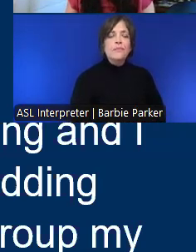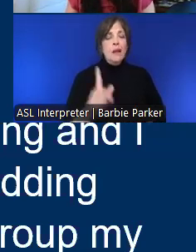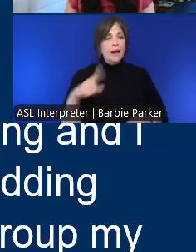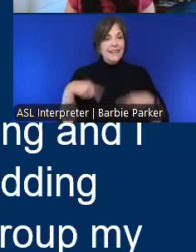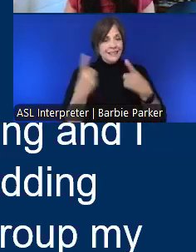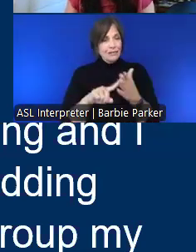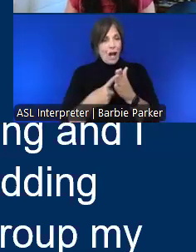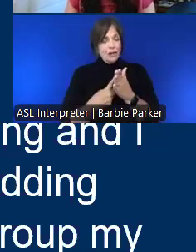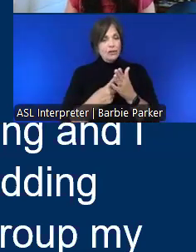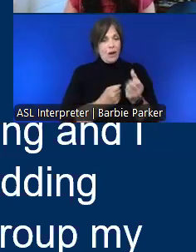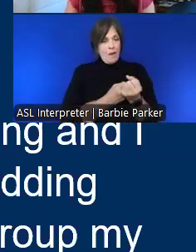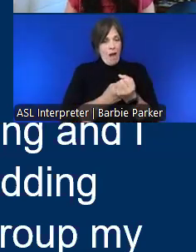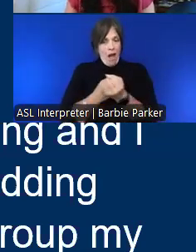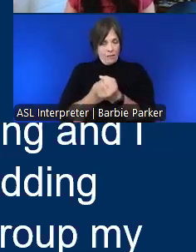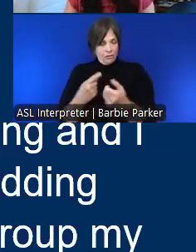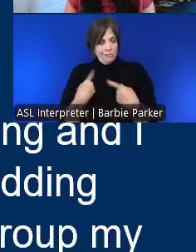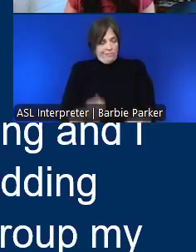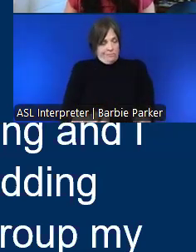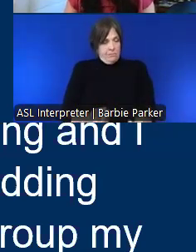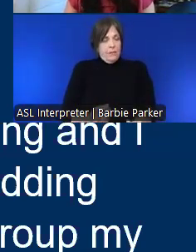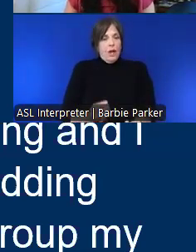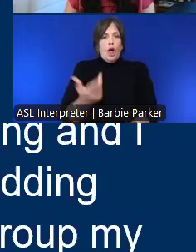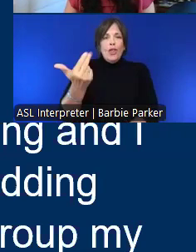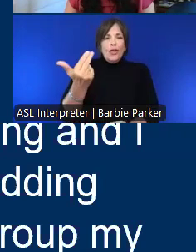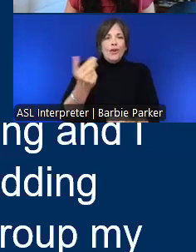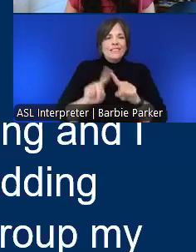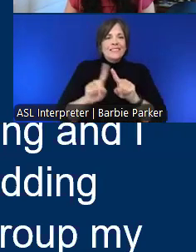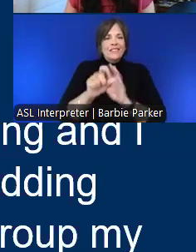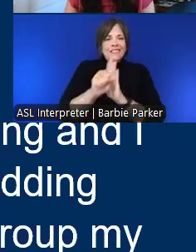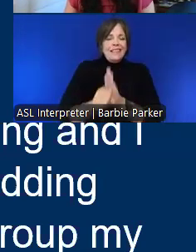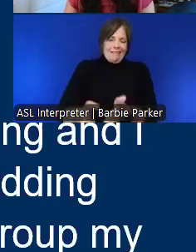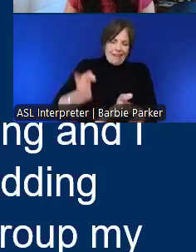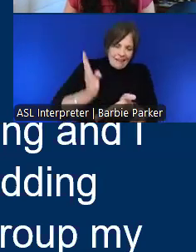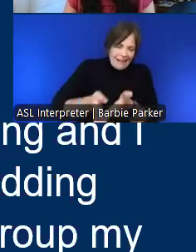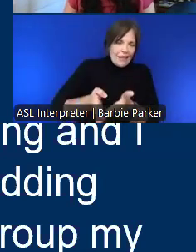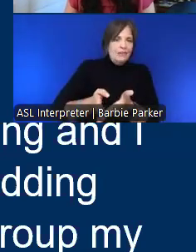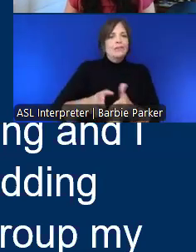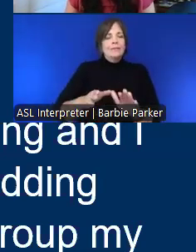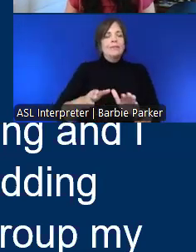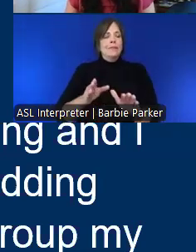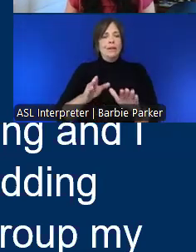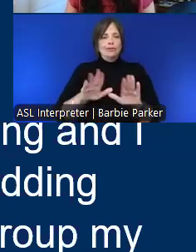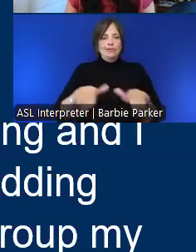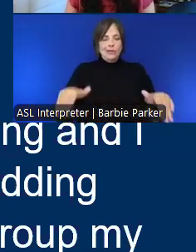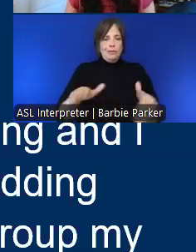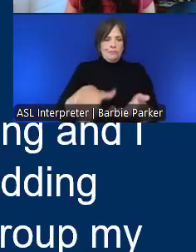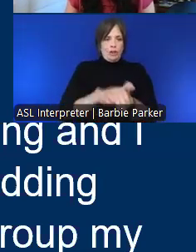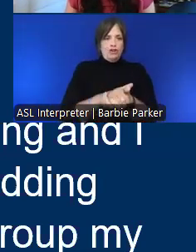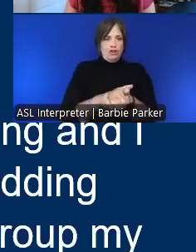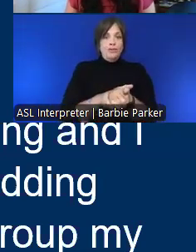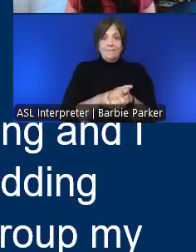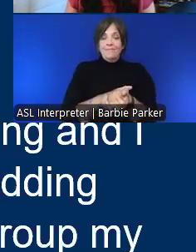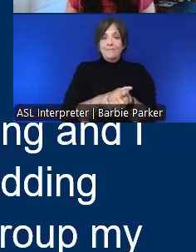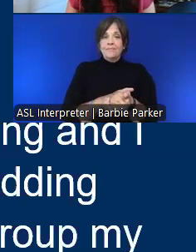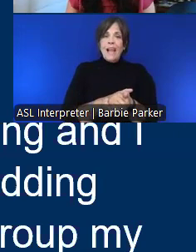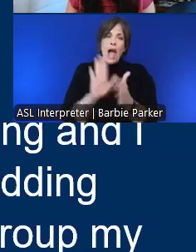journey, 13 states have actually ended child marriage. And we are hopeful that we can continue to